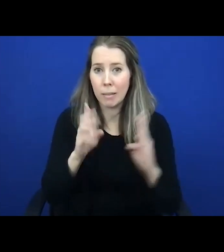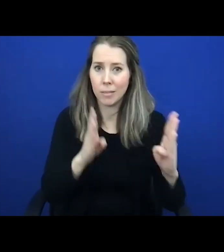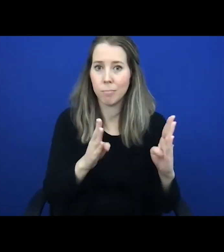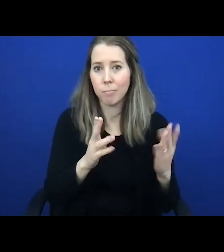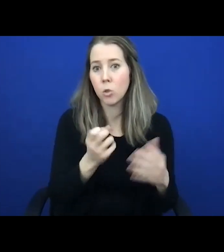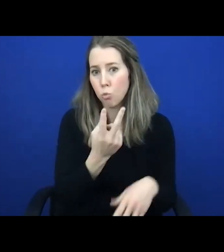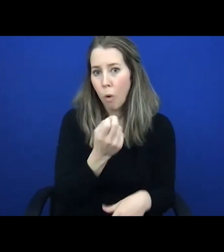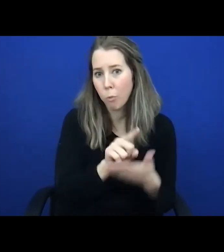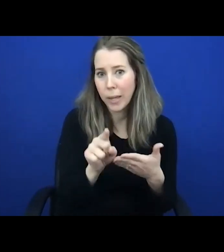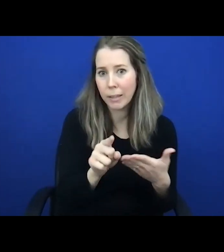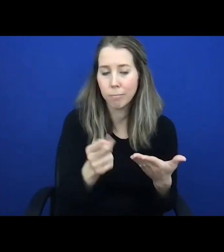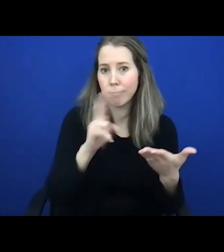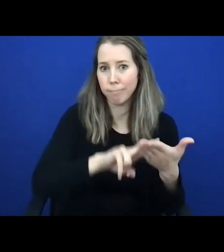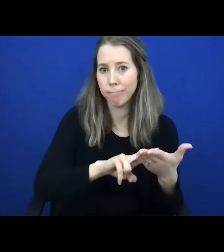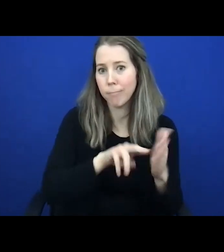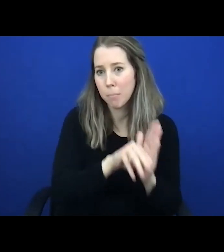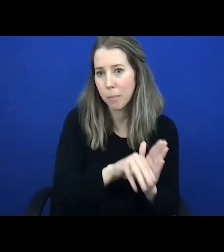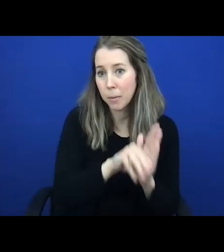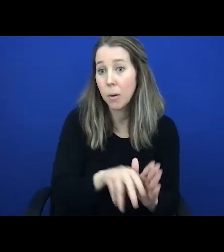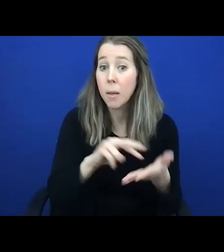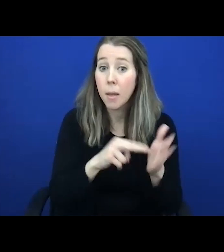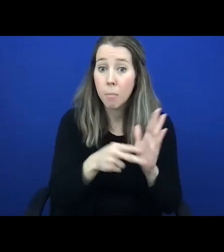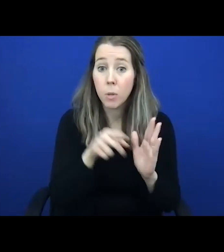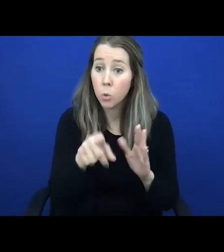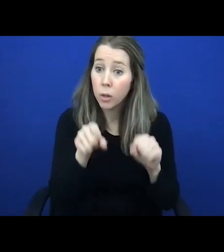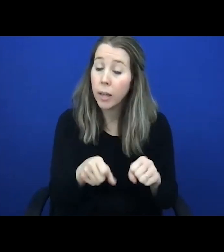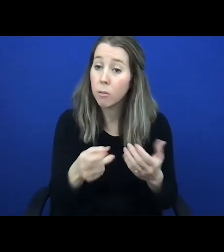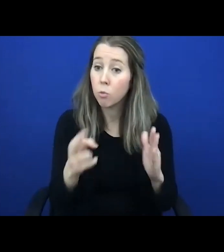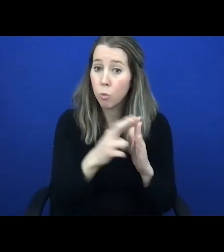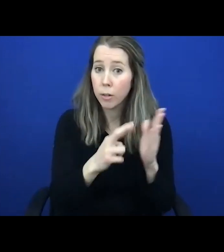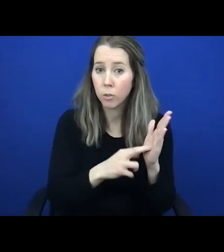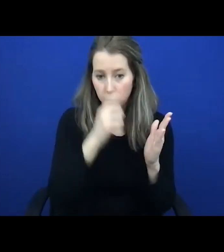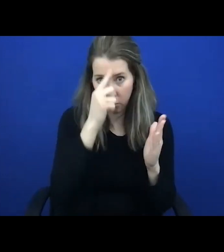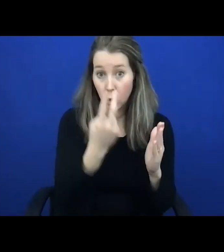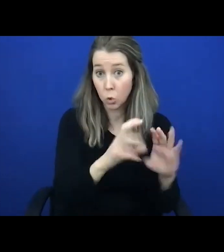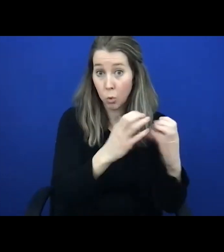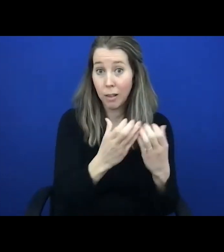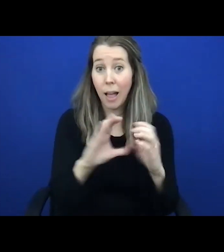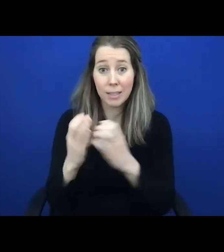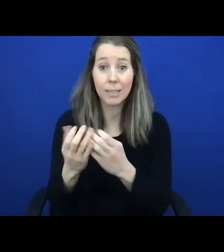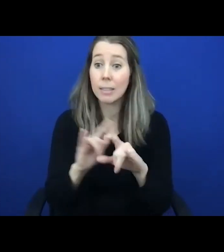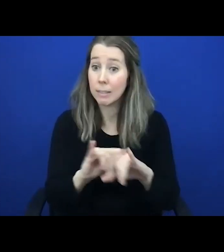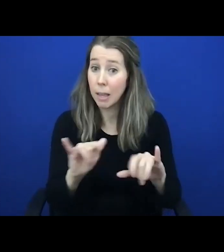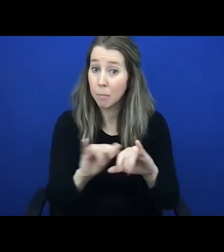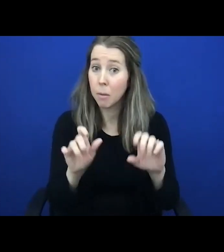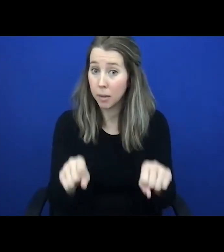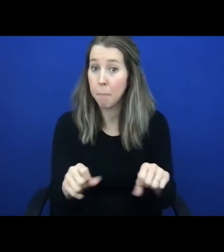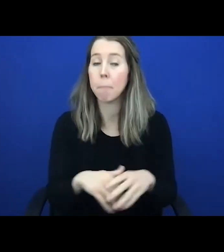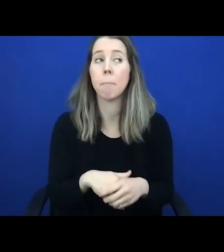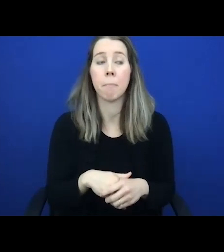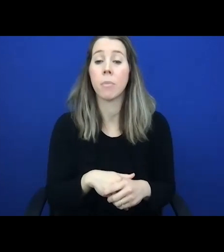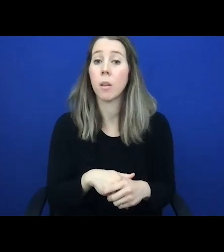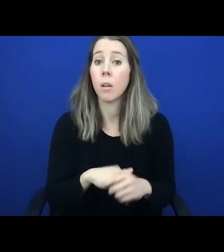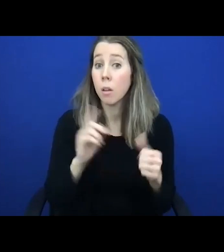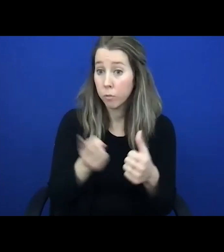model, basically. So you can be concurrently registered for 2 courses simultaneously. The first